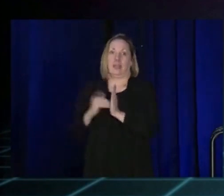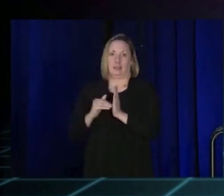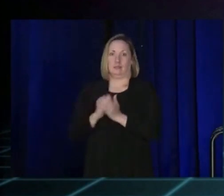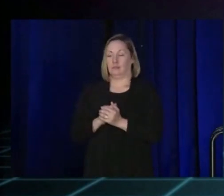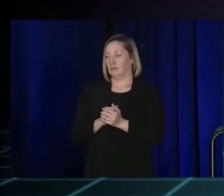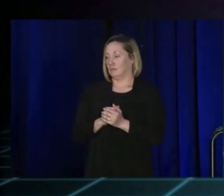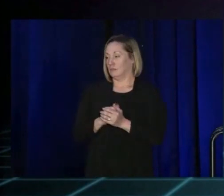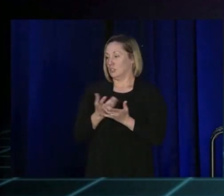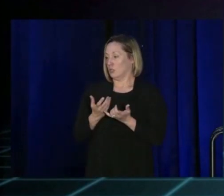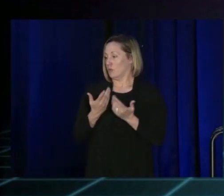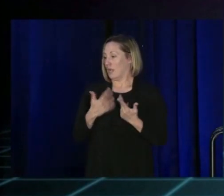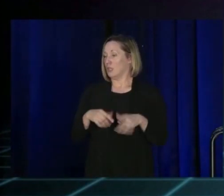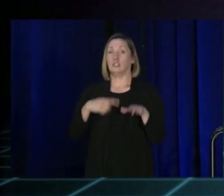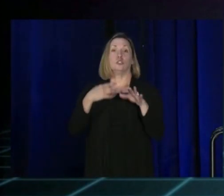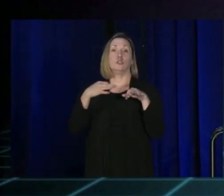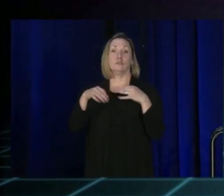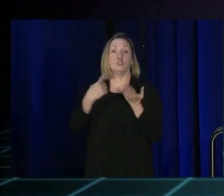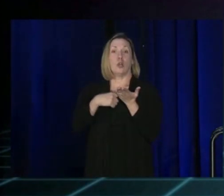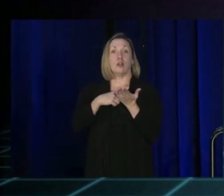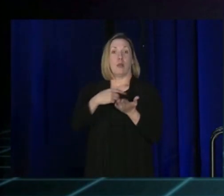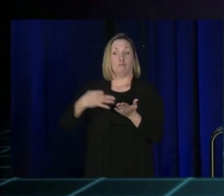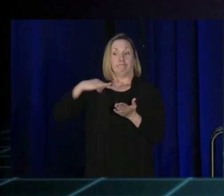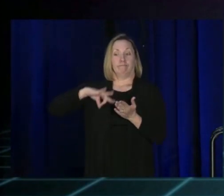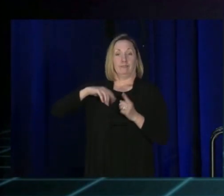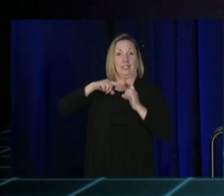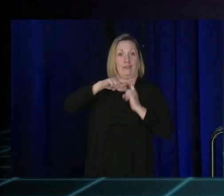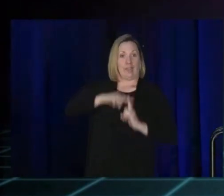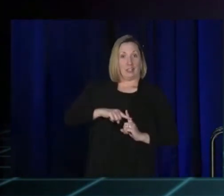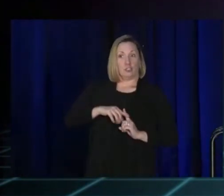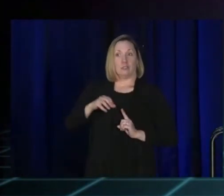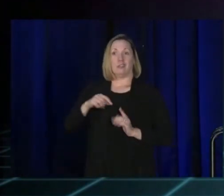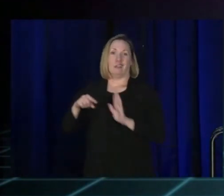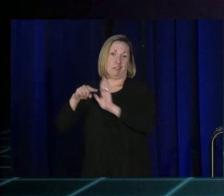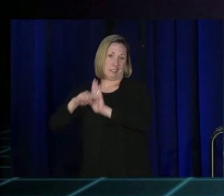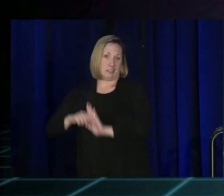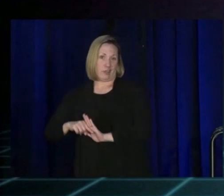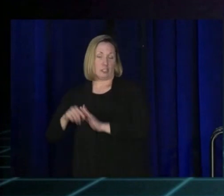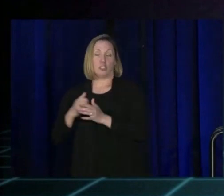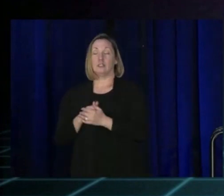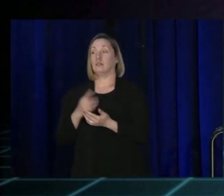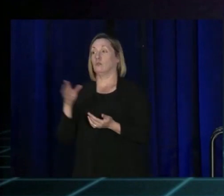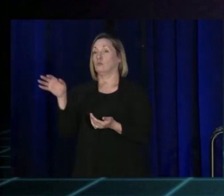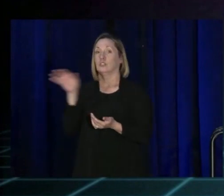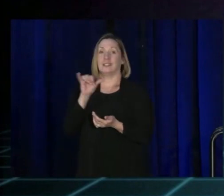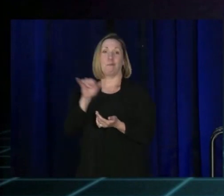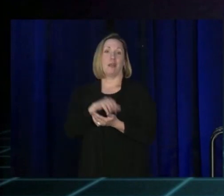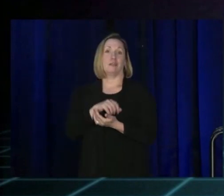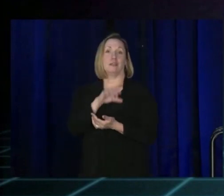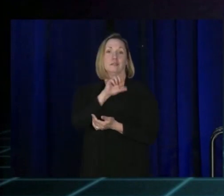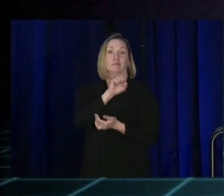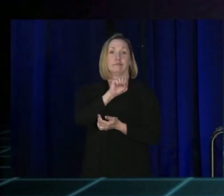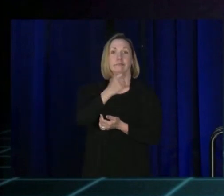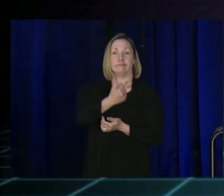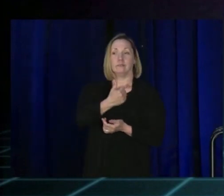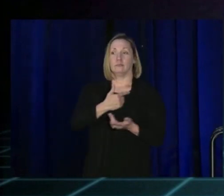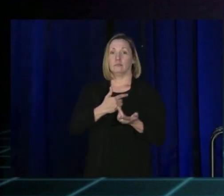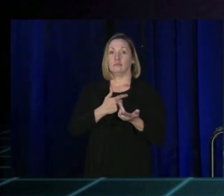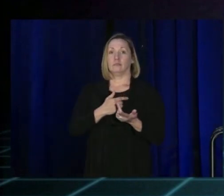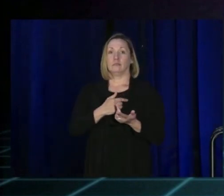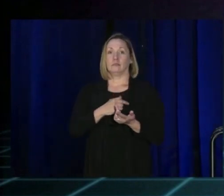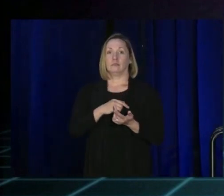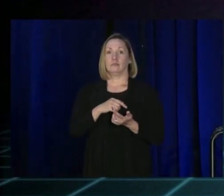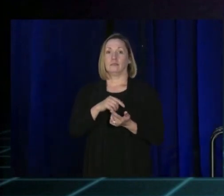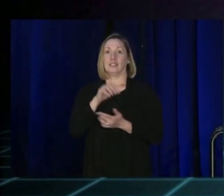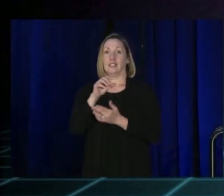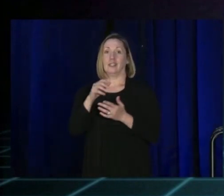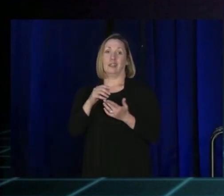talk through the advantages again and disadvantages. So just like static site generation, it's SEO friendly.